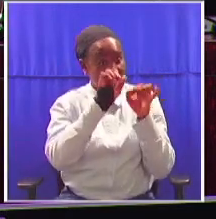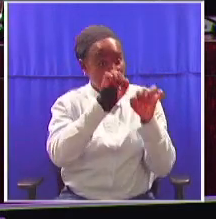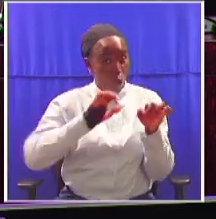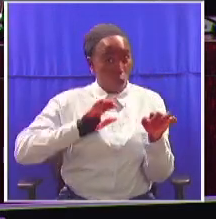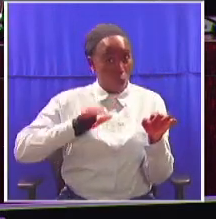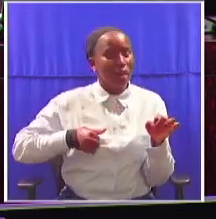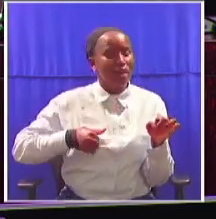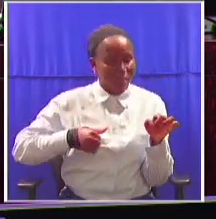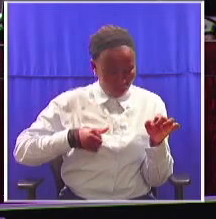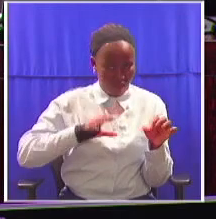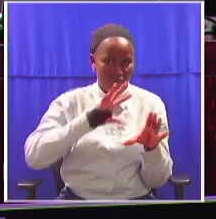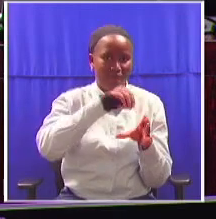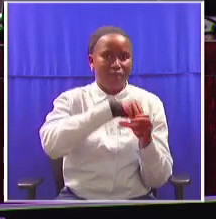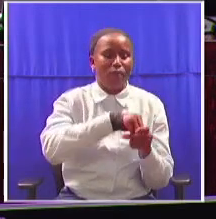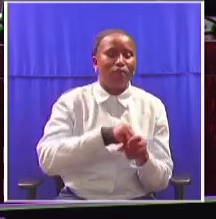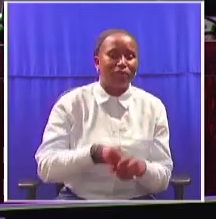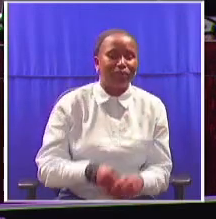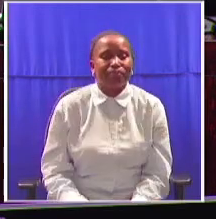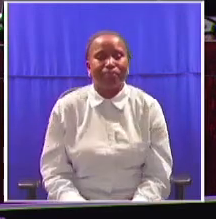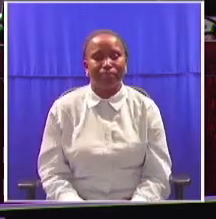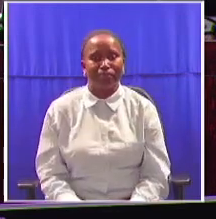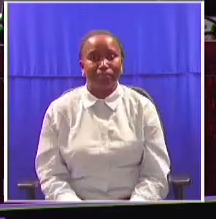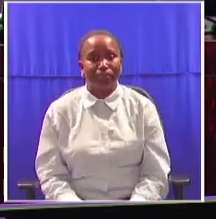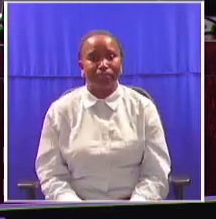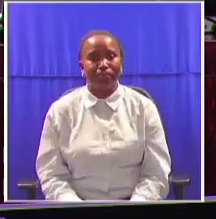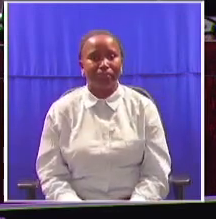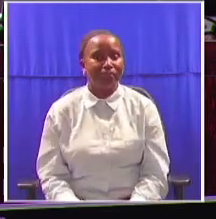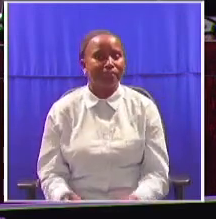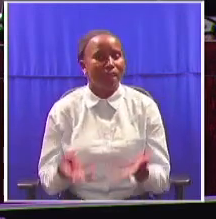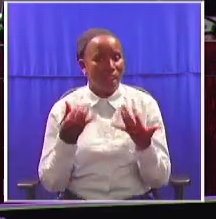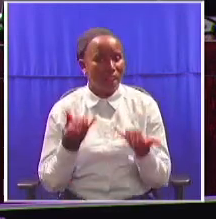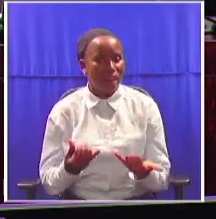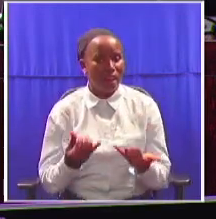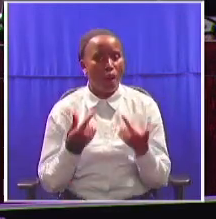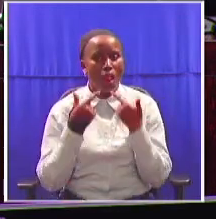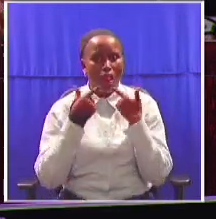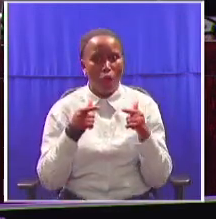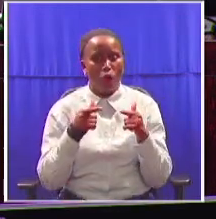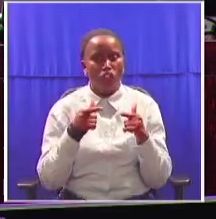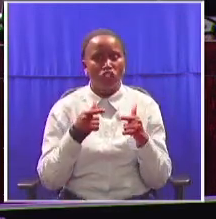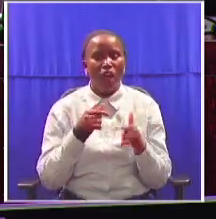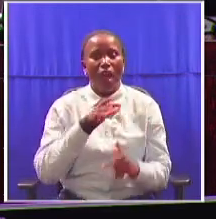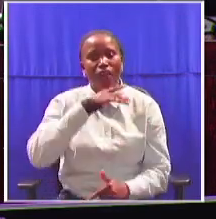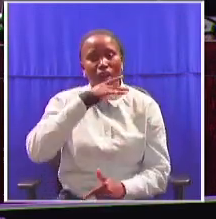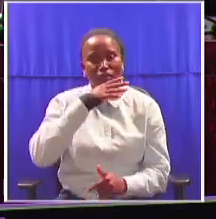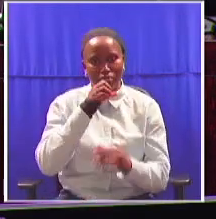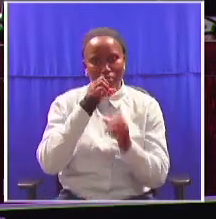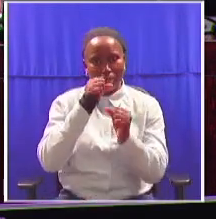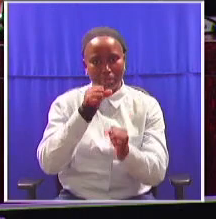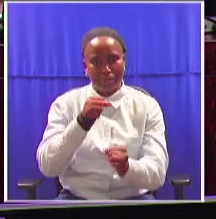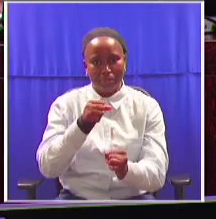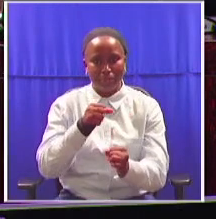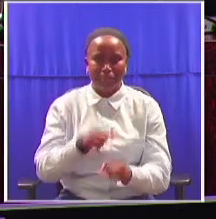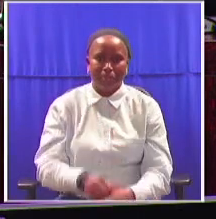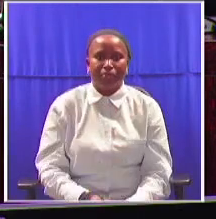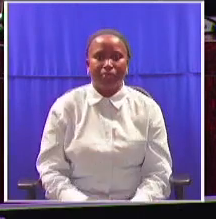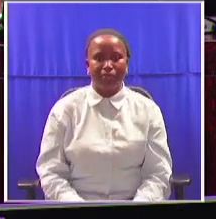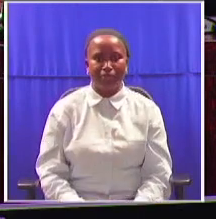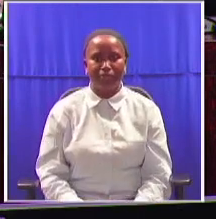Hedek, Biafro Mense Ontmoet, Vat, and Hirdiswoord Besigheid